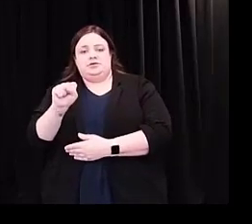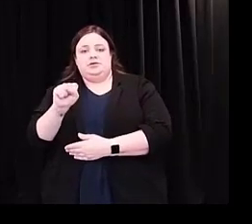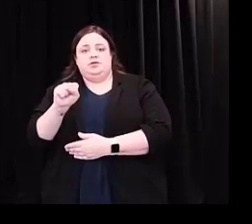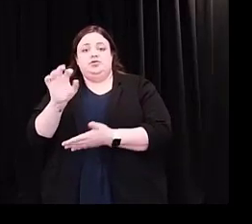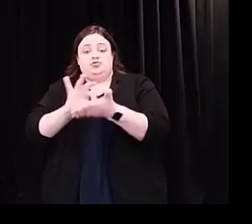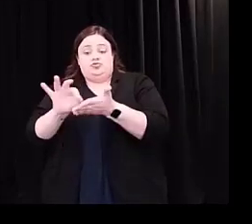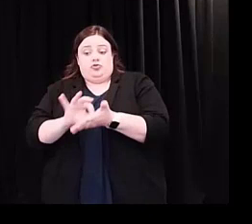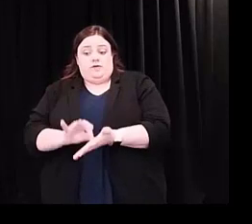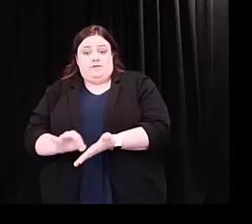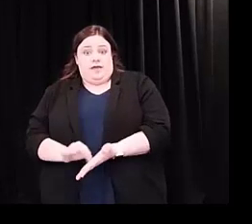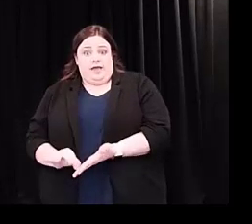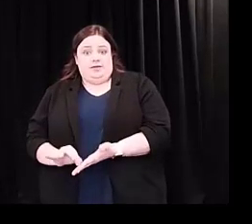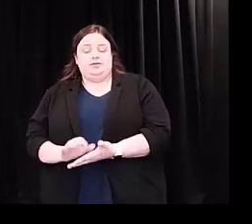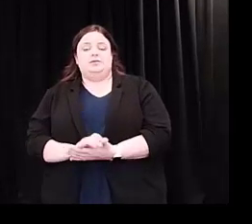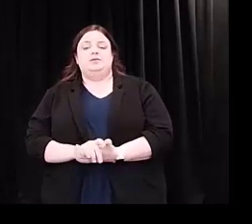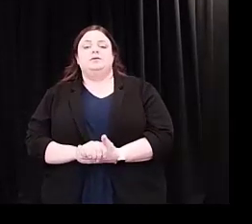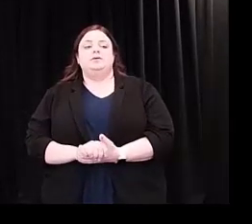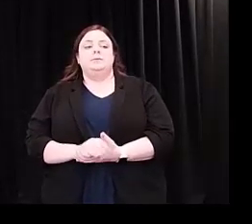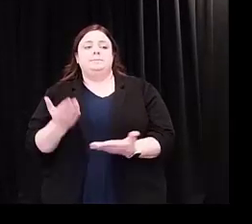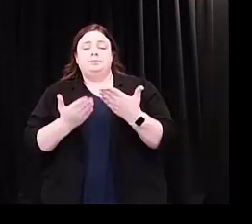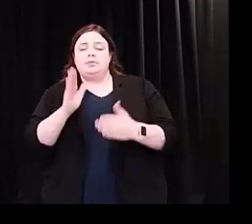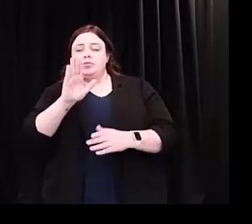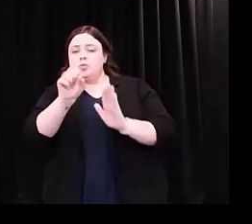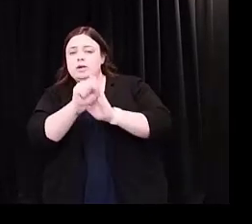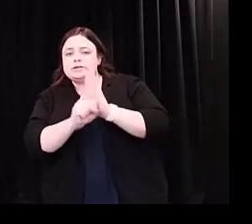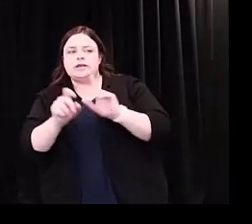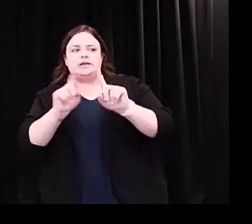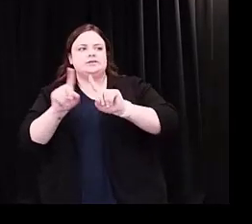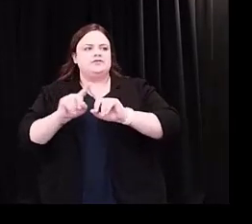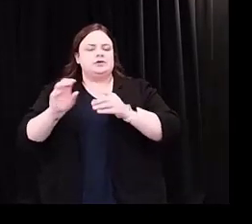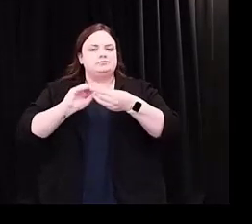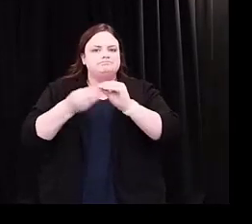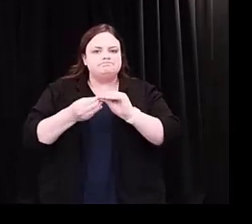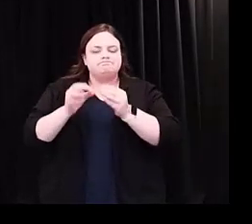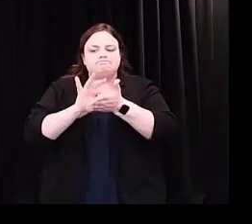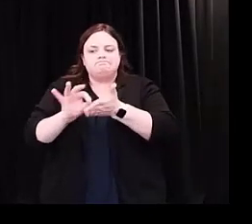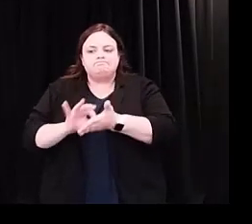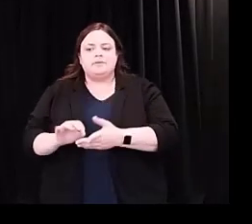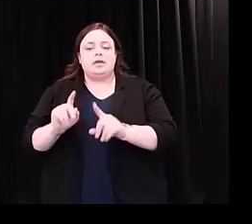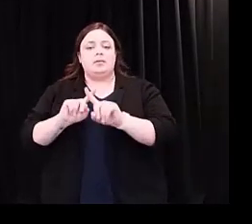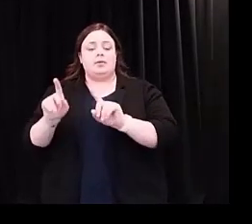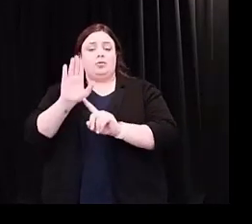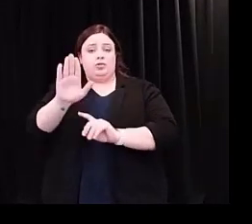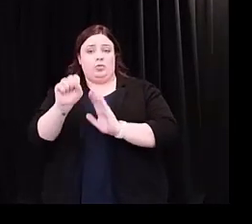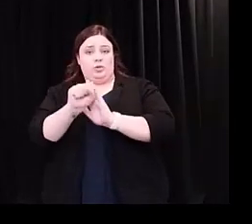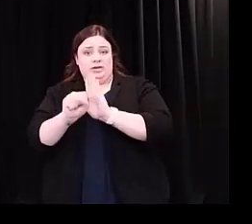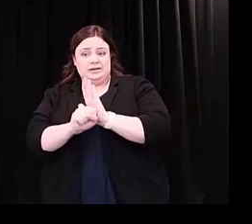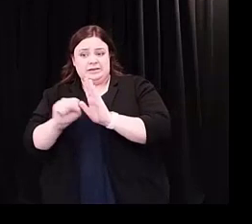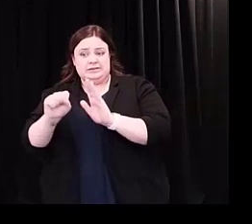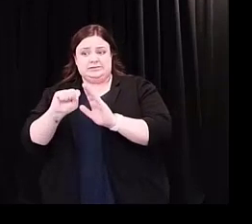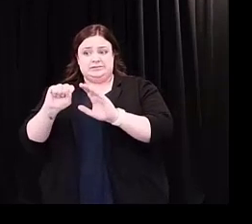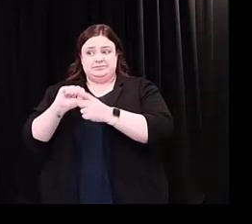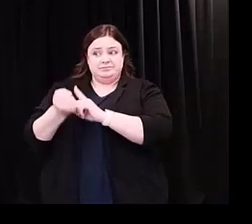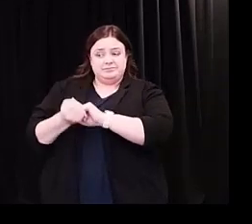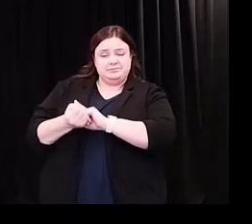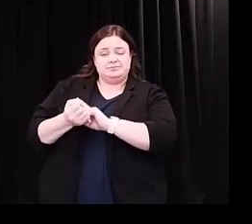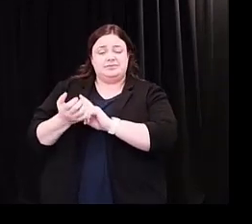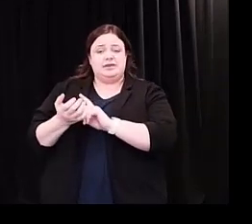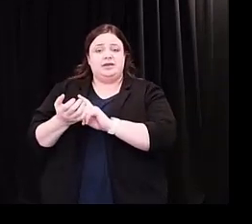You in your state may have different data, but when you're trying to make your case, having data